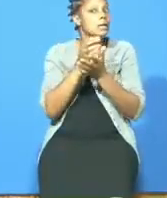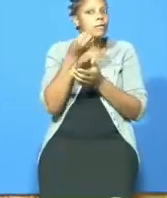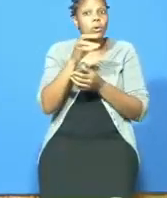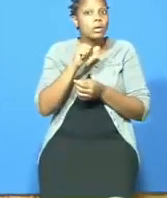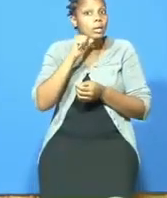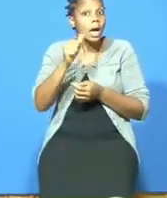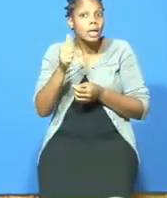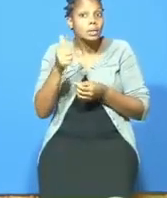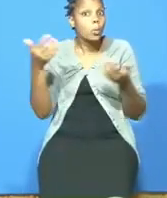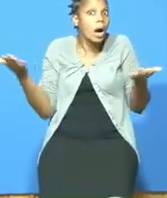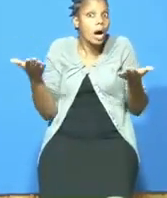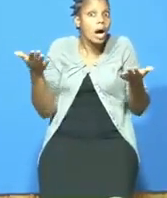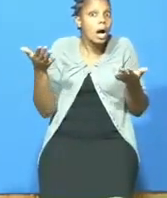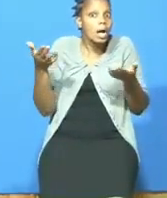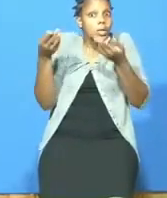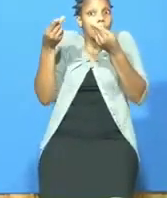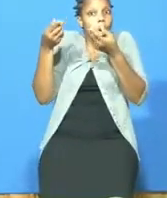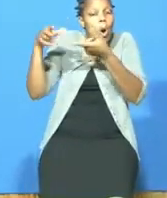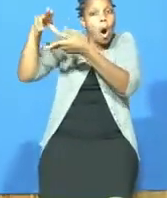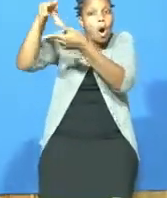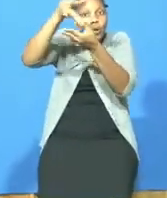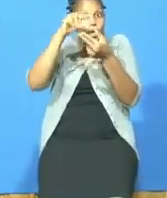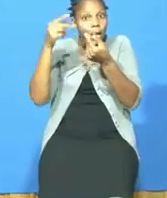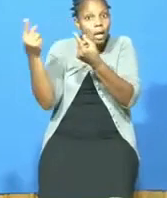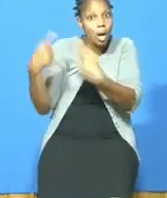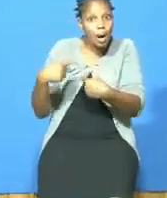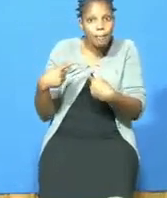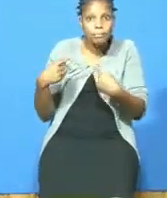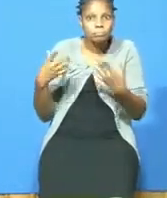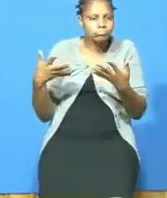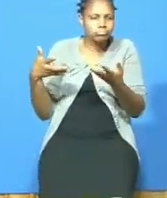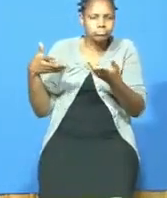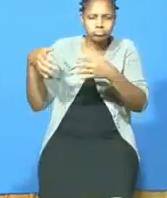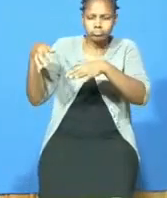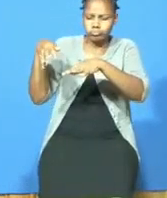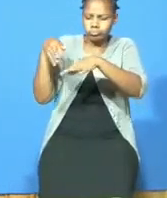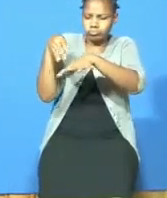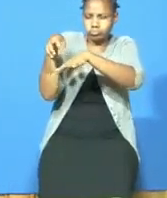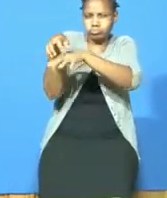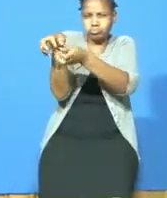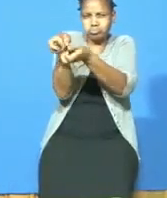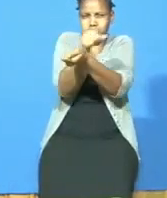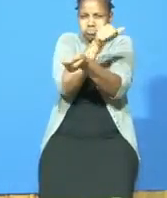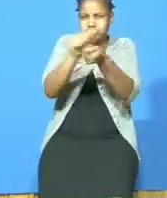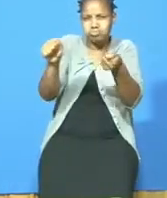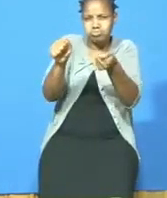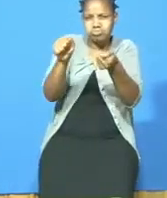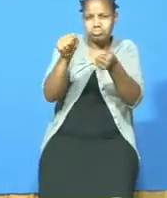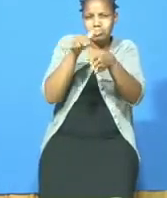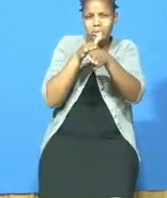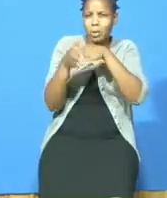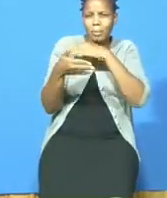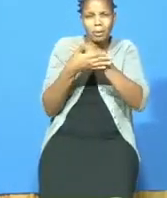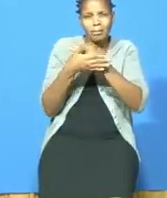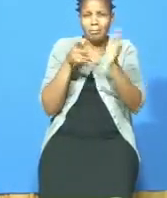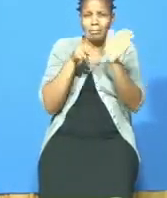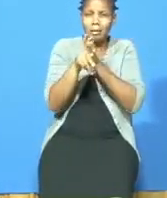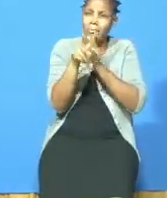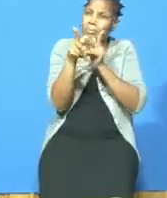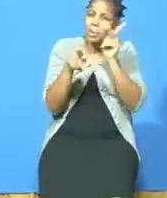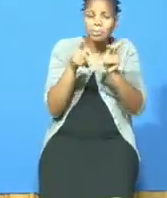Gilbert came, and Gilbert ravished this country, took